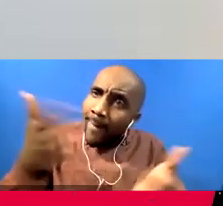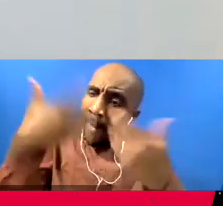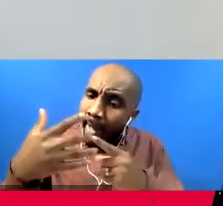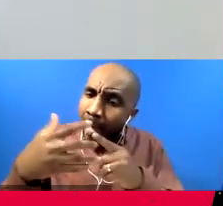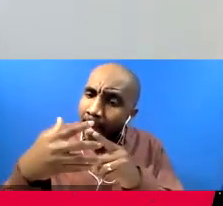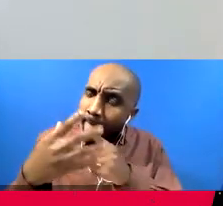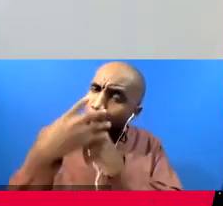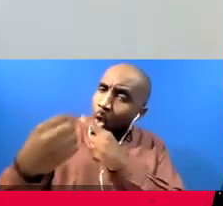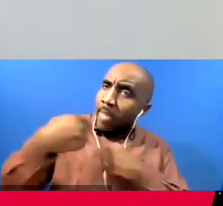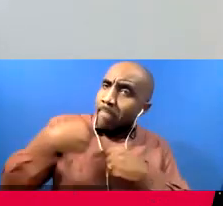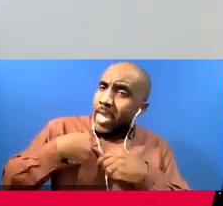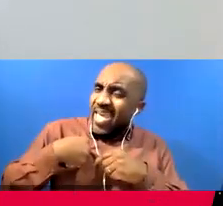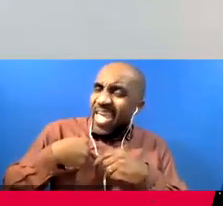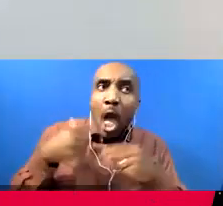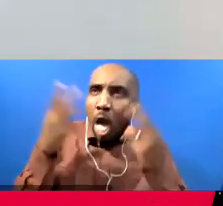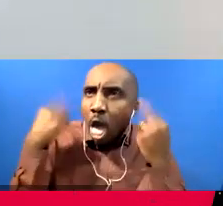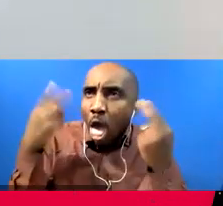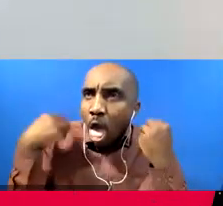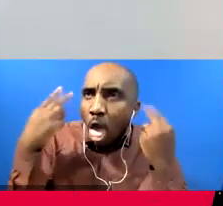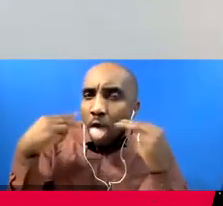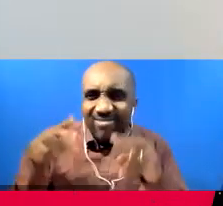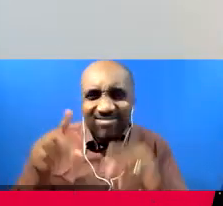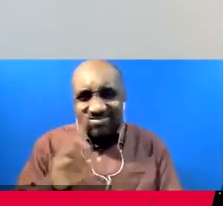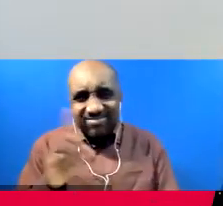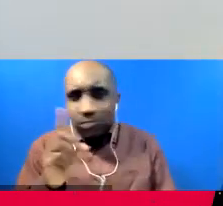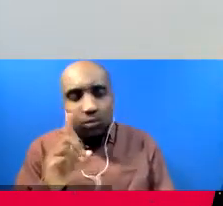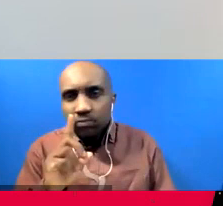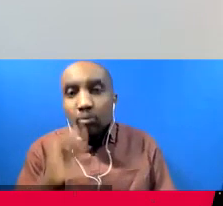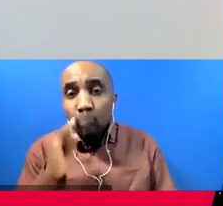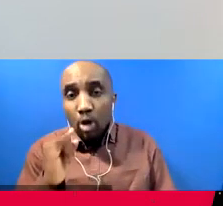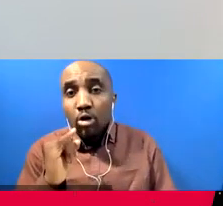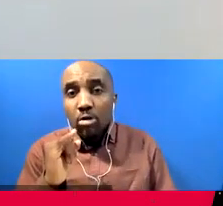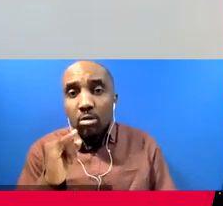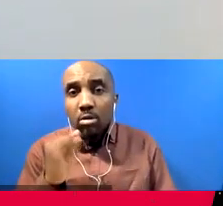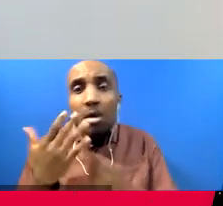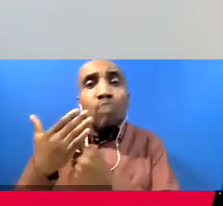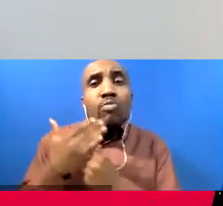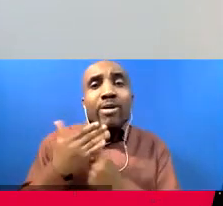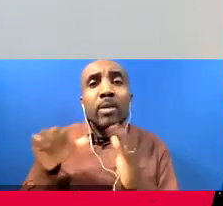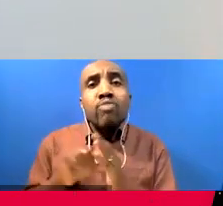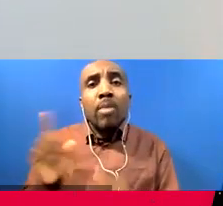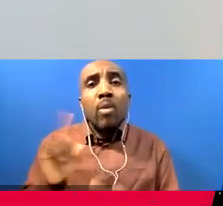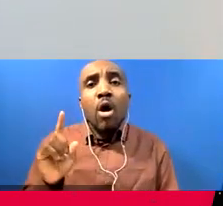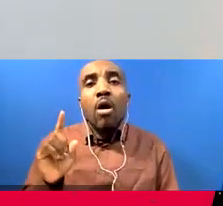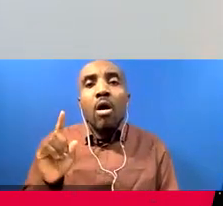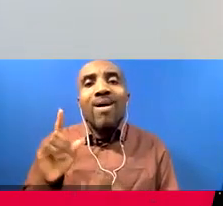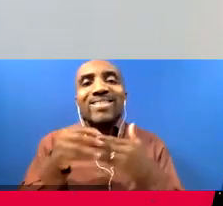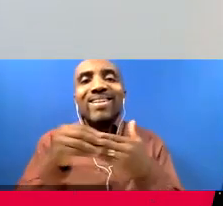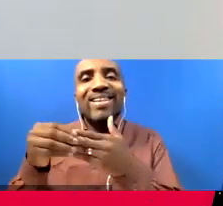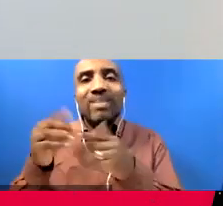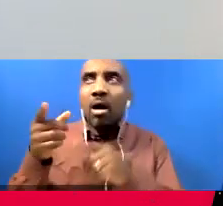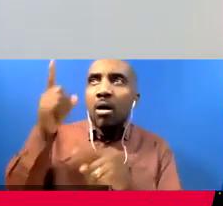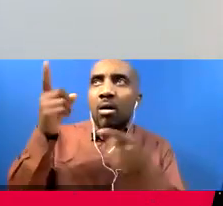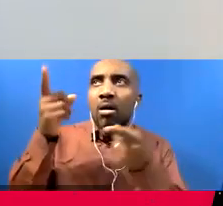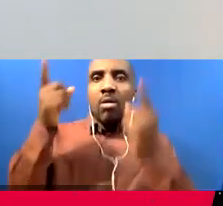leader. I think one of the biggest issues in repression is the